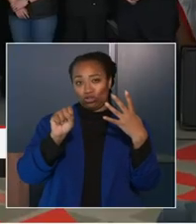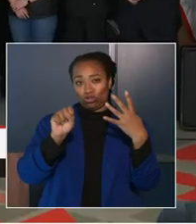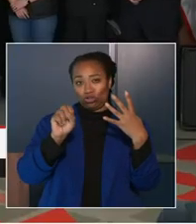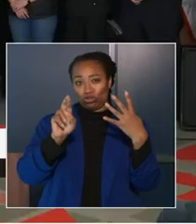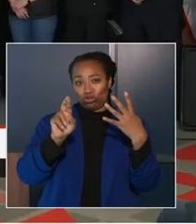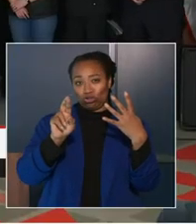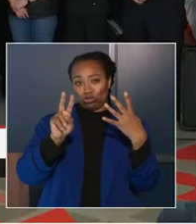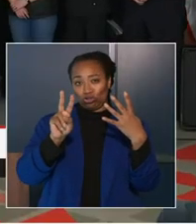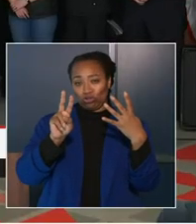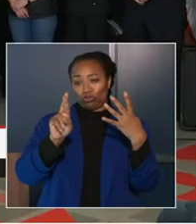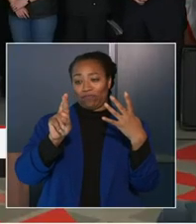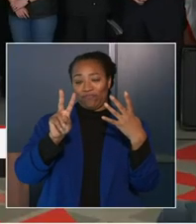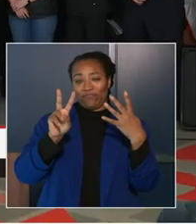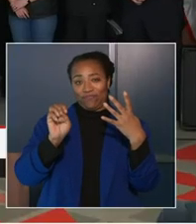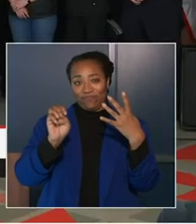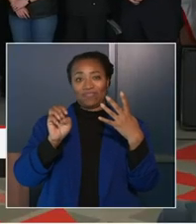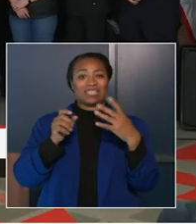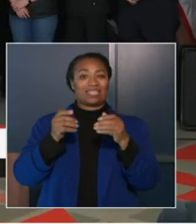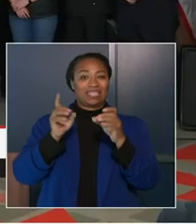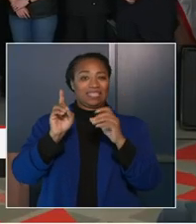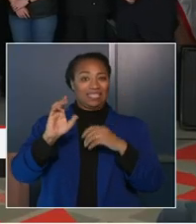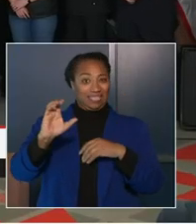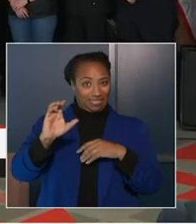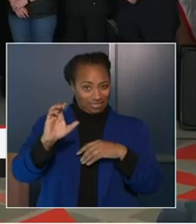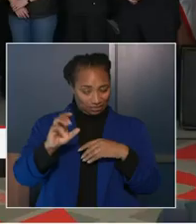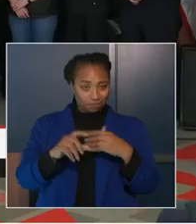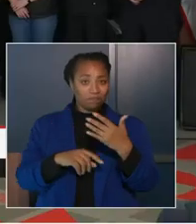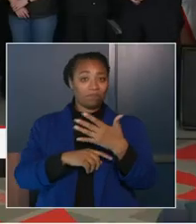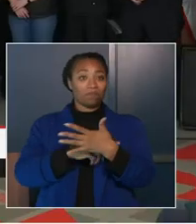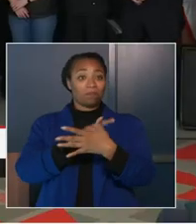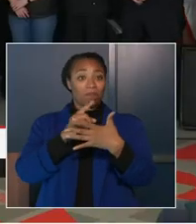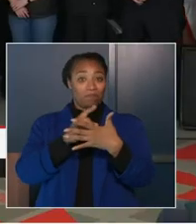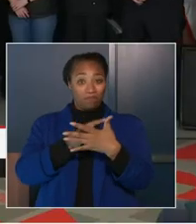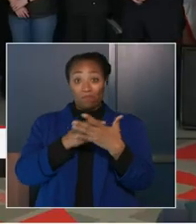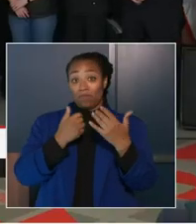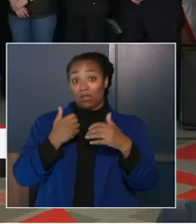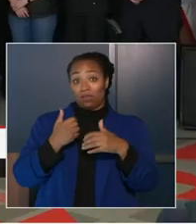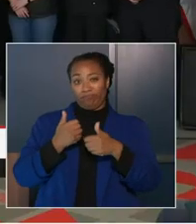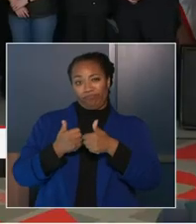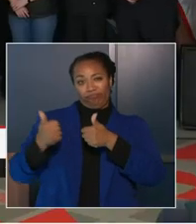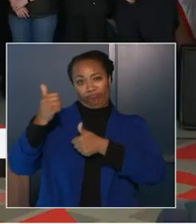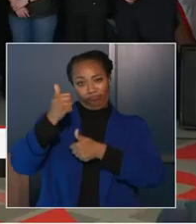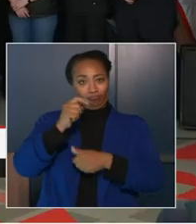and EMS, John Donnelly, the Superintendent, the